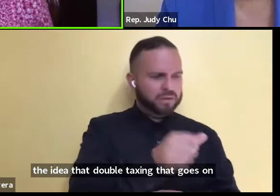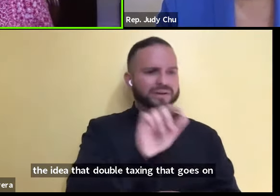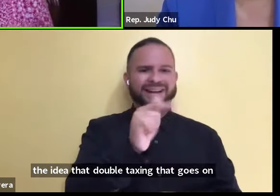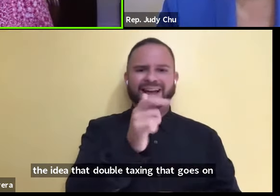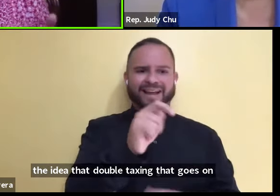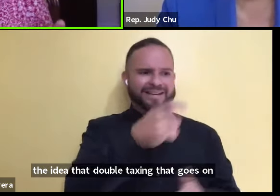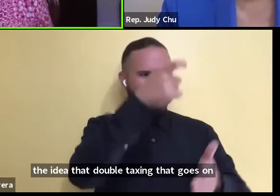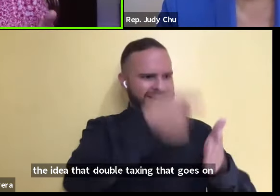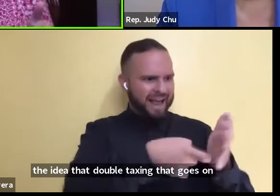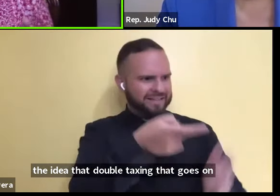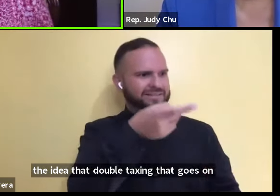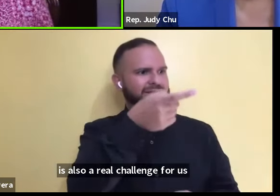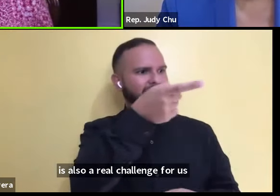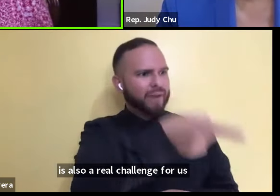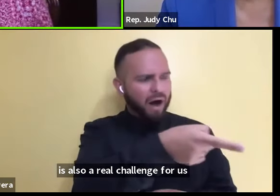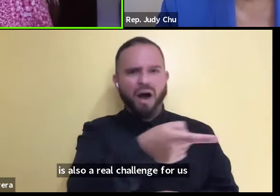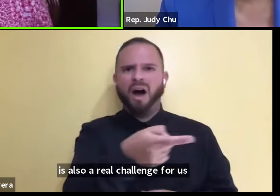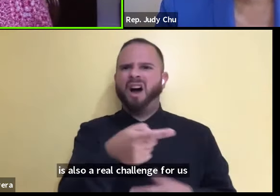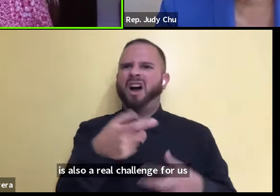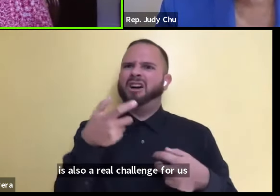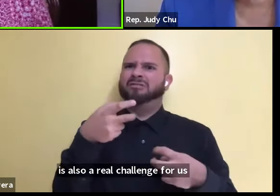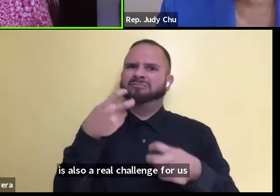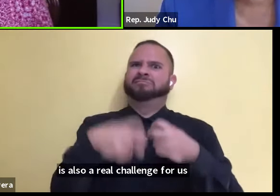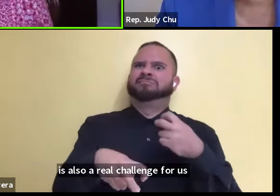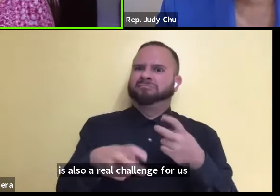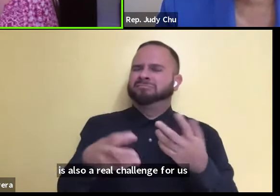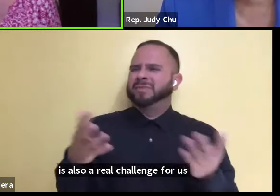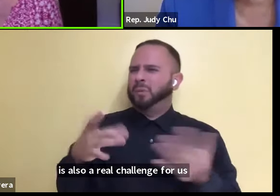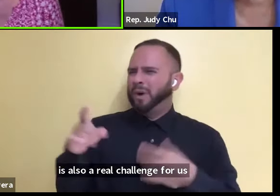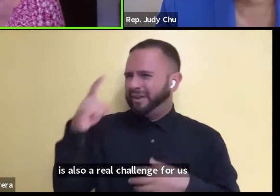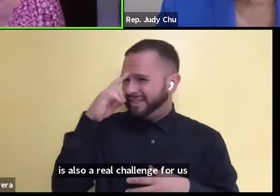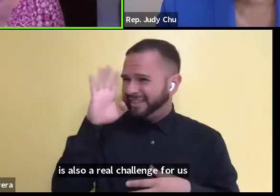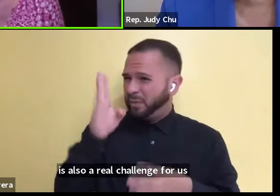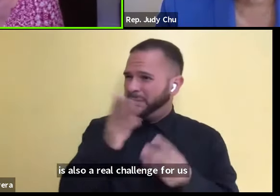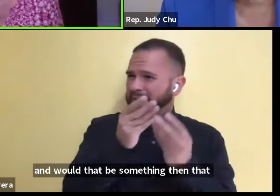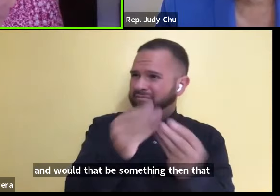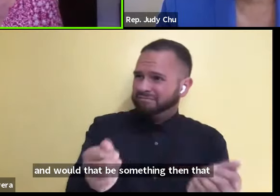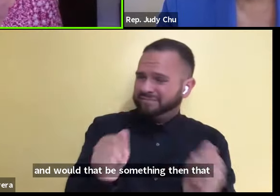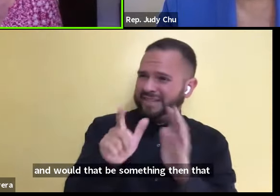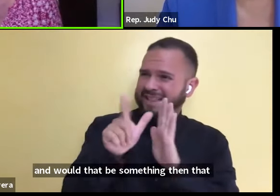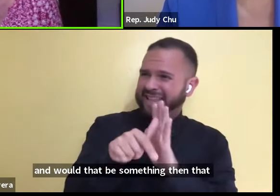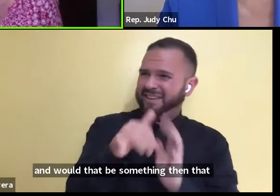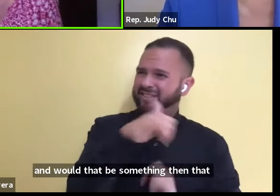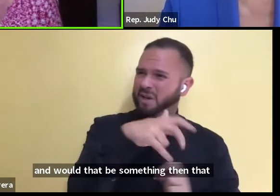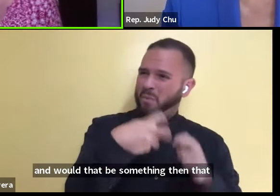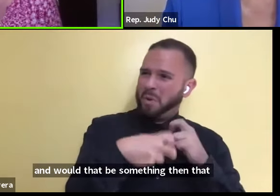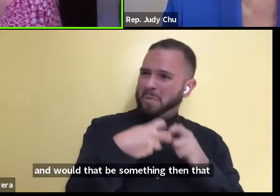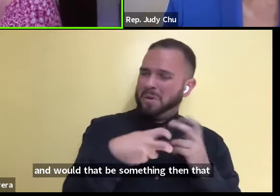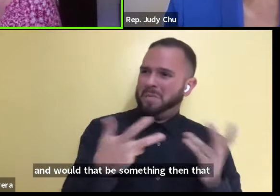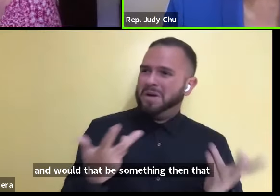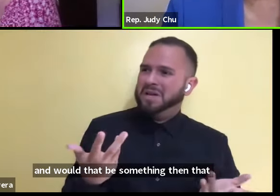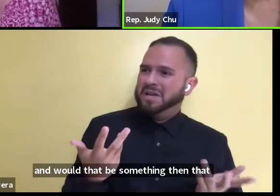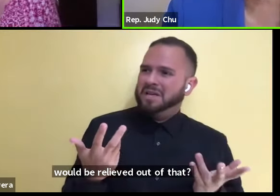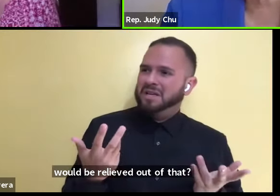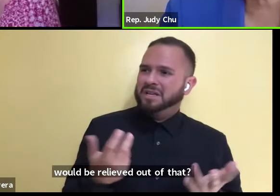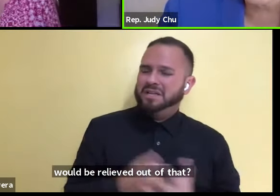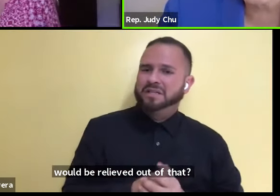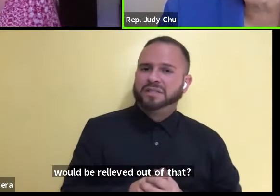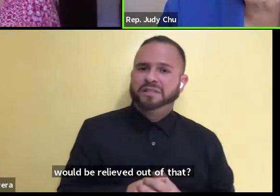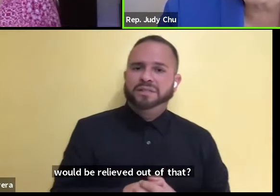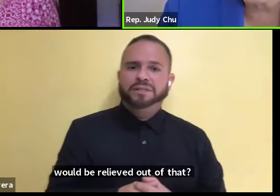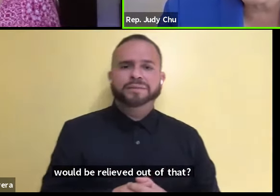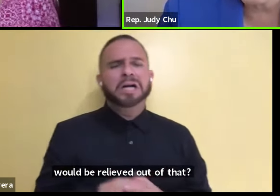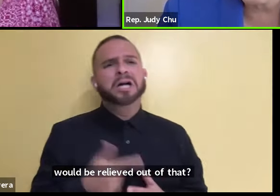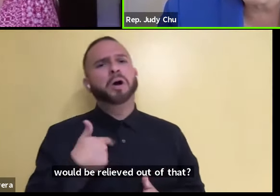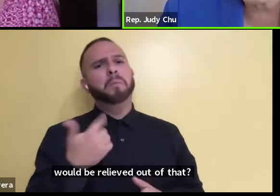And would that be something then that would be relieved out of that, or? Well, I feel